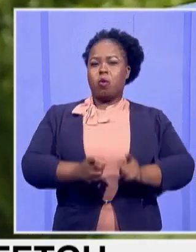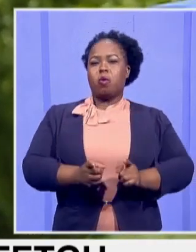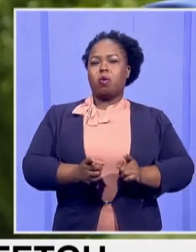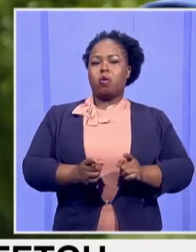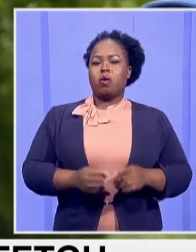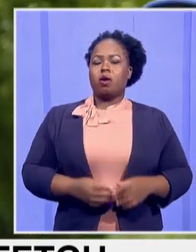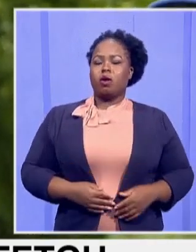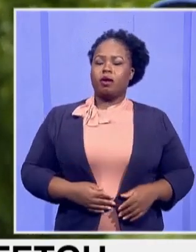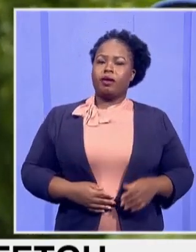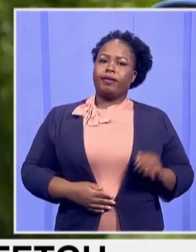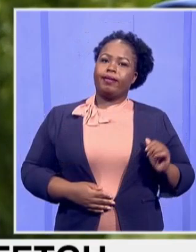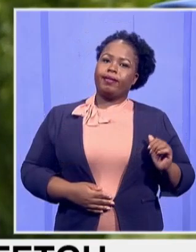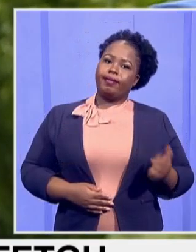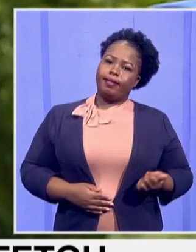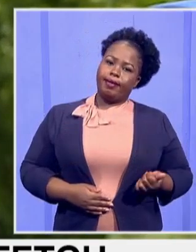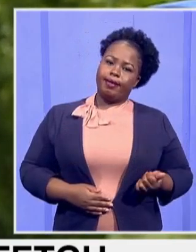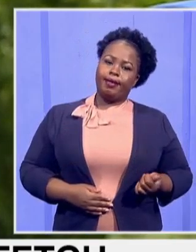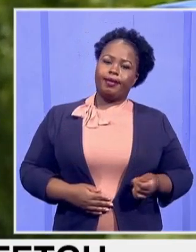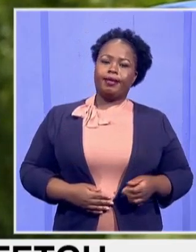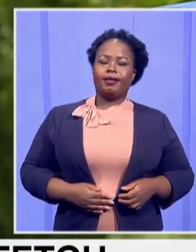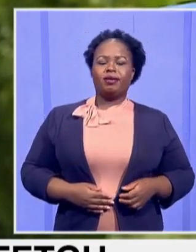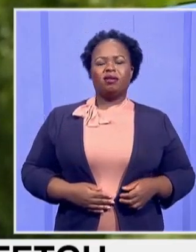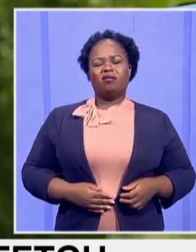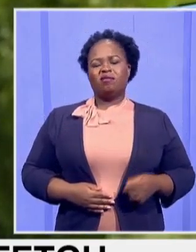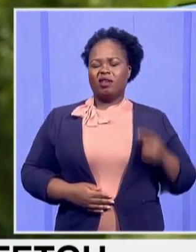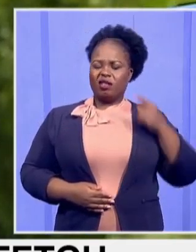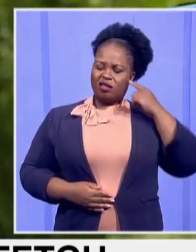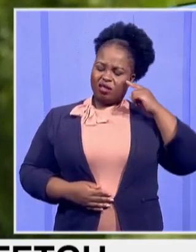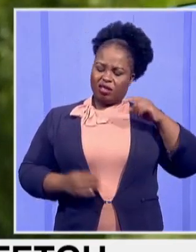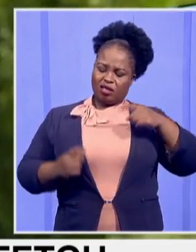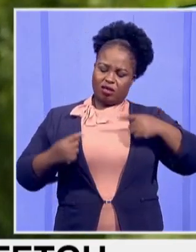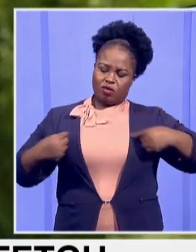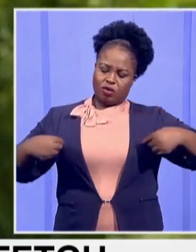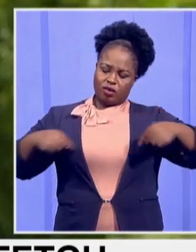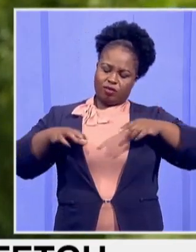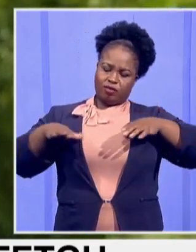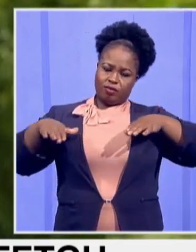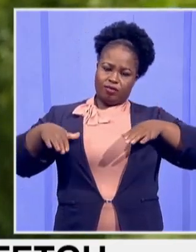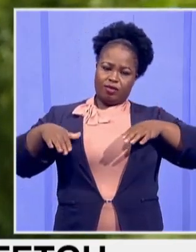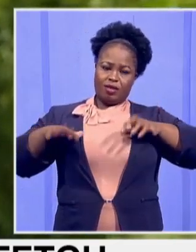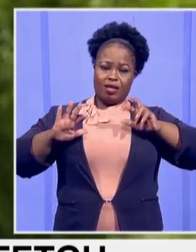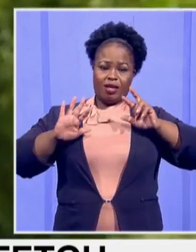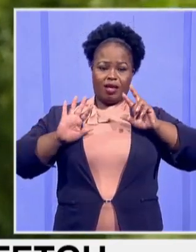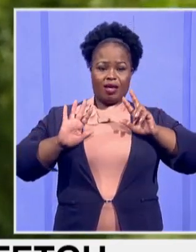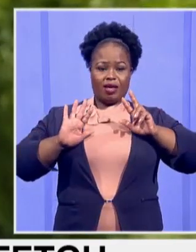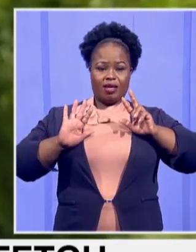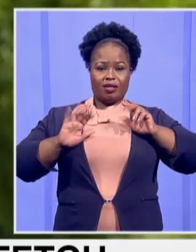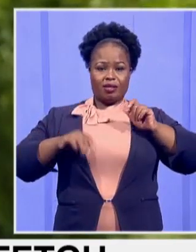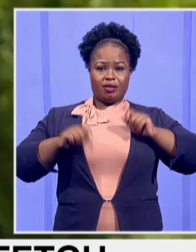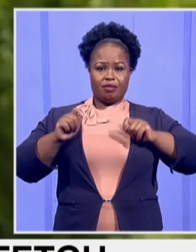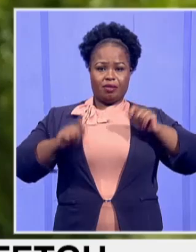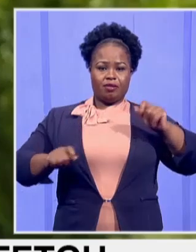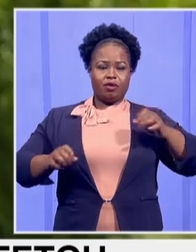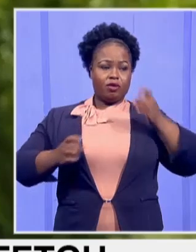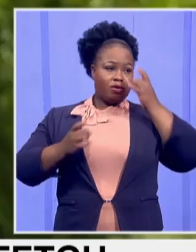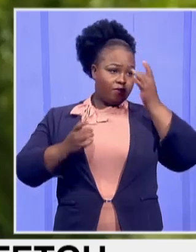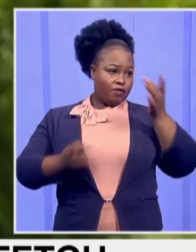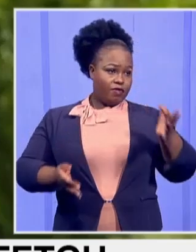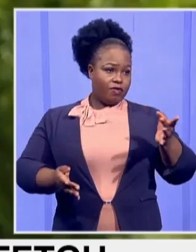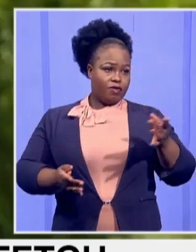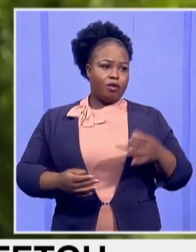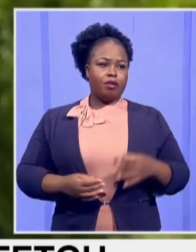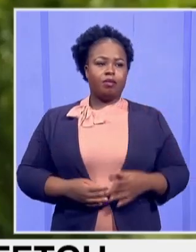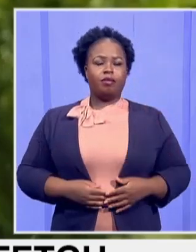And then we are about 8 people that tell the residents to come and fetch